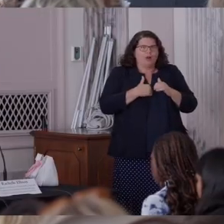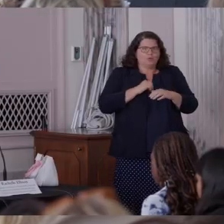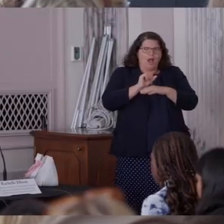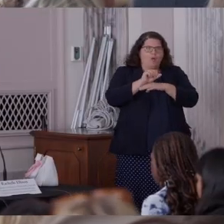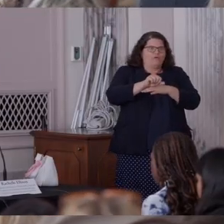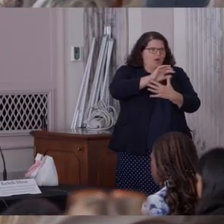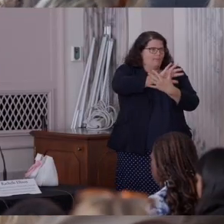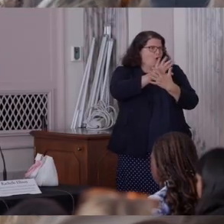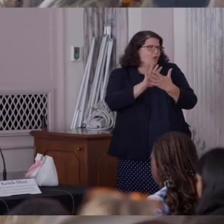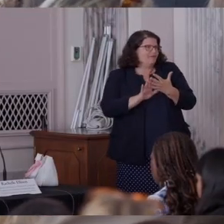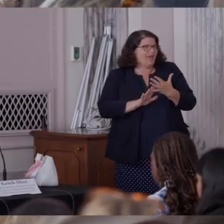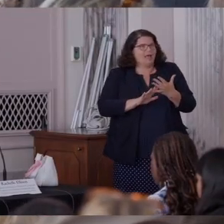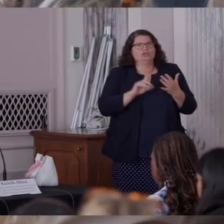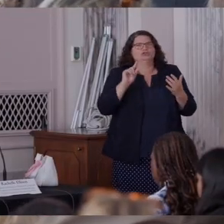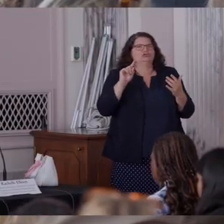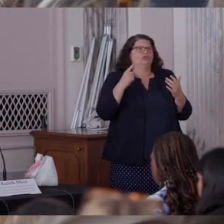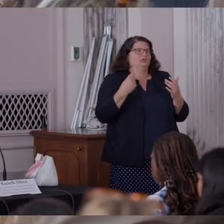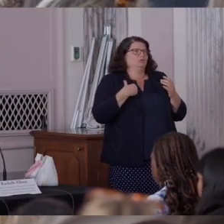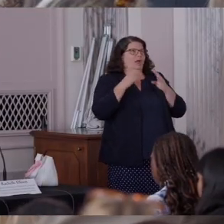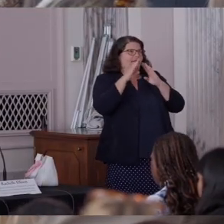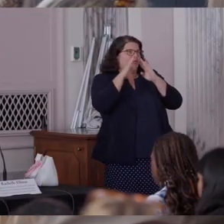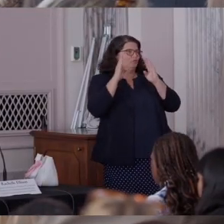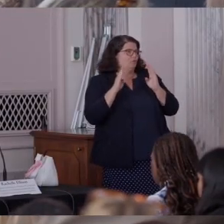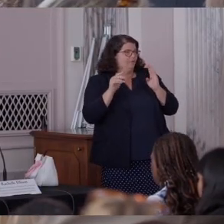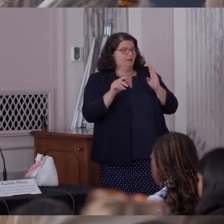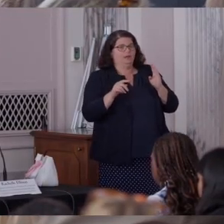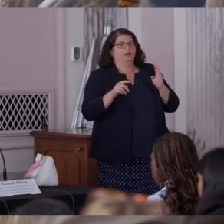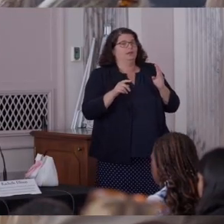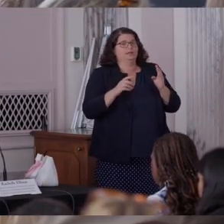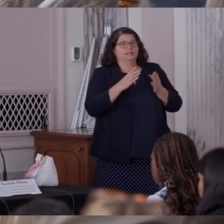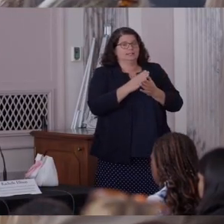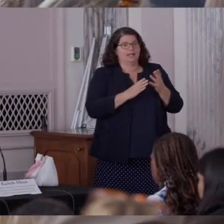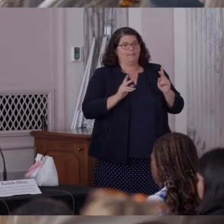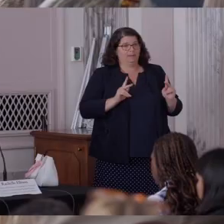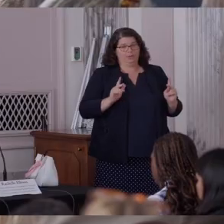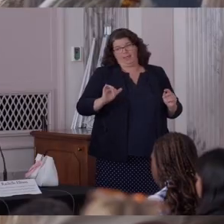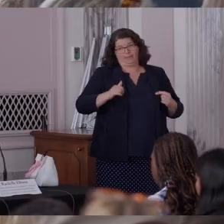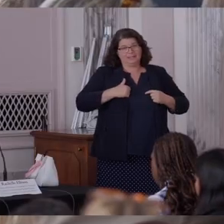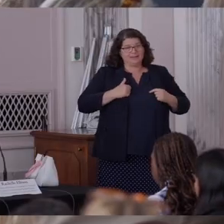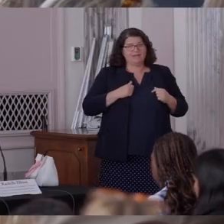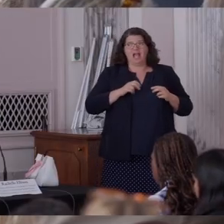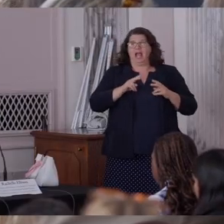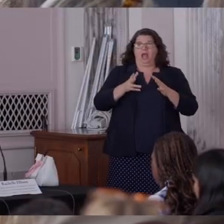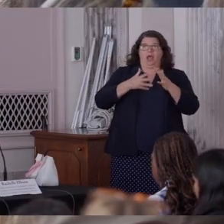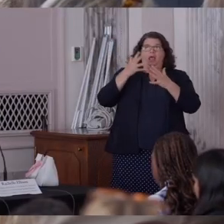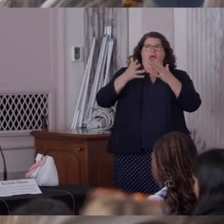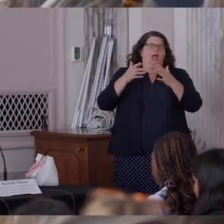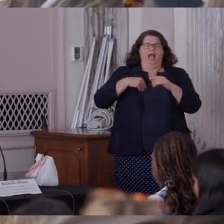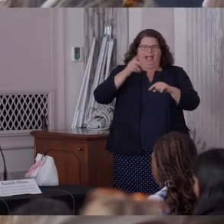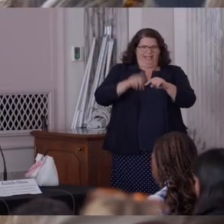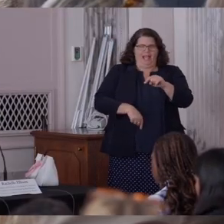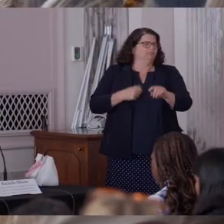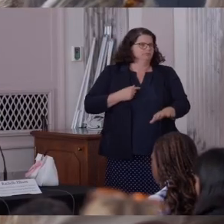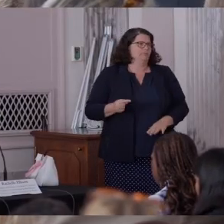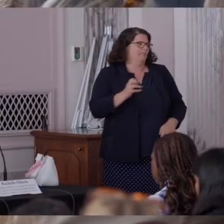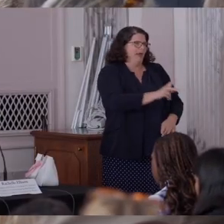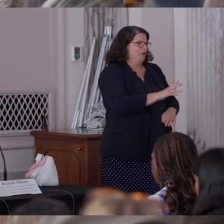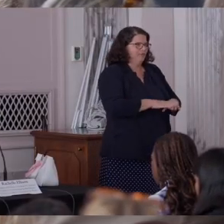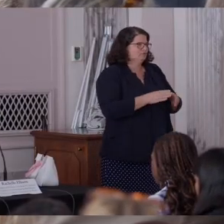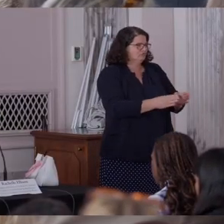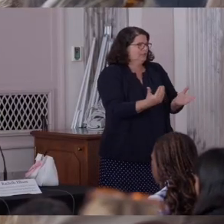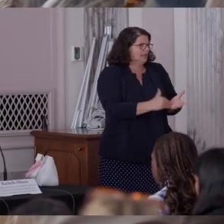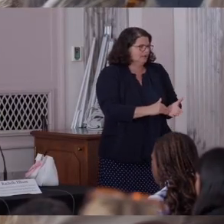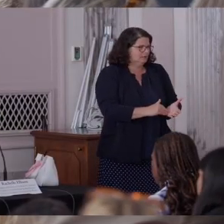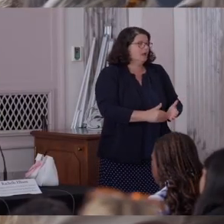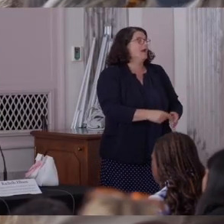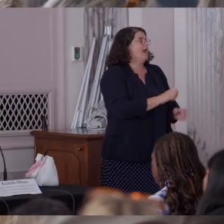just to have a roof over your head. Some people, like myself, would rather be back in the street until I got approached with a Housing First